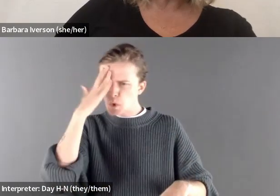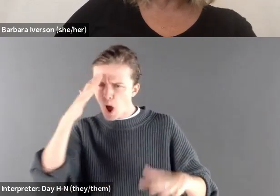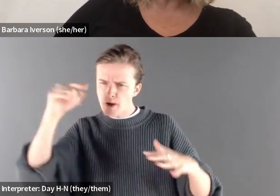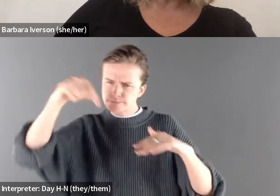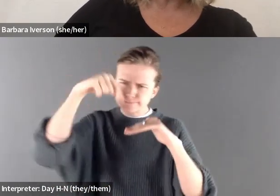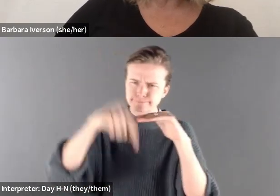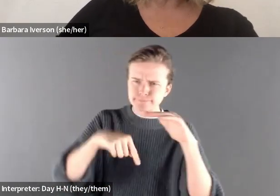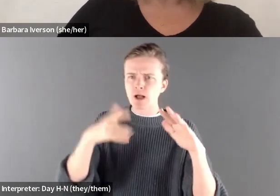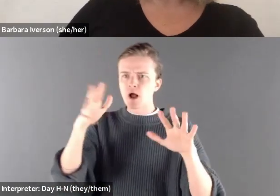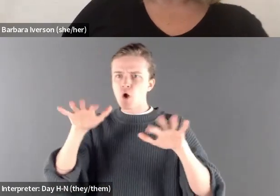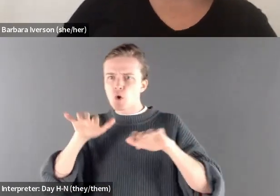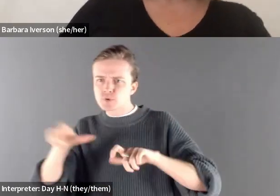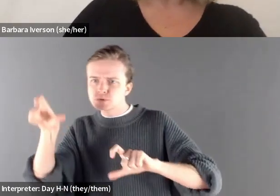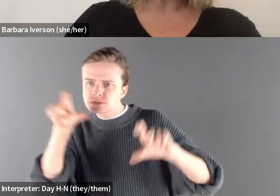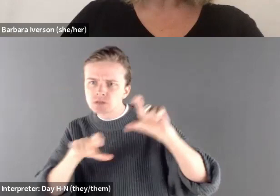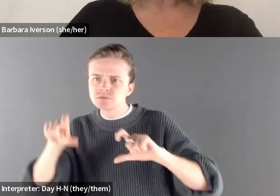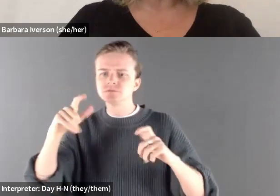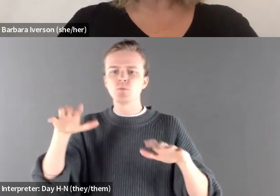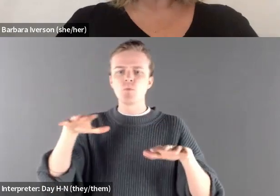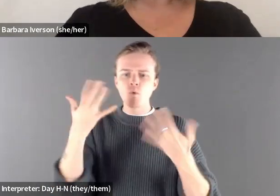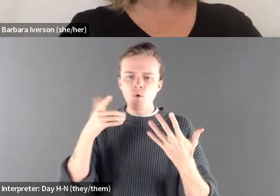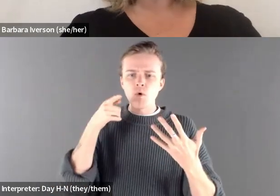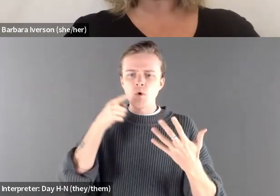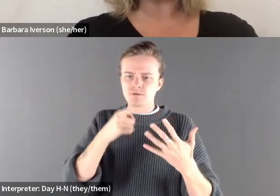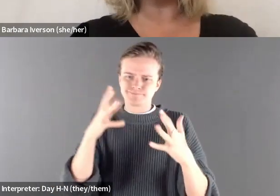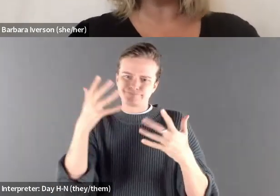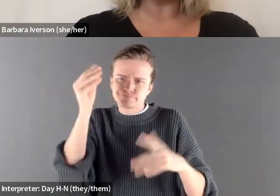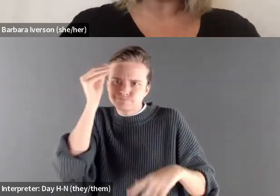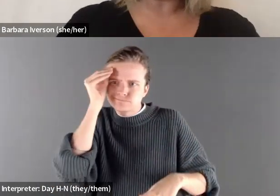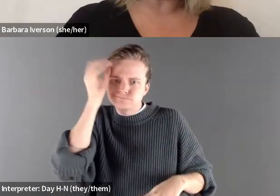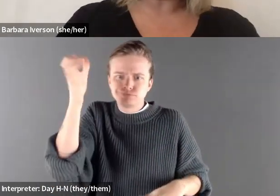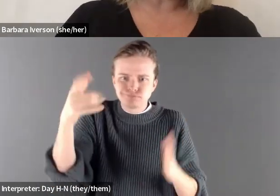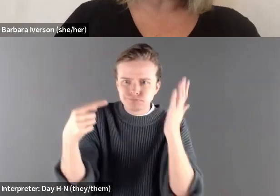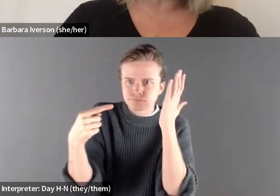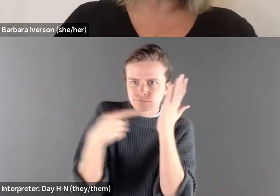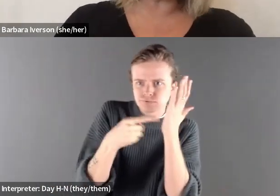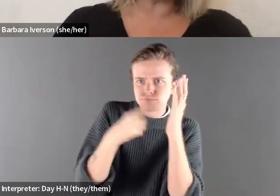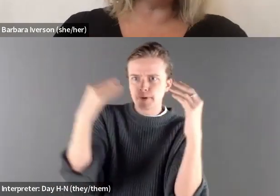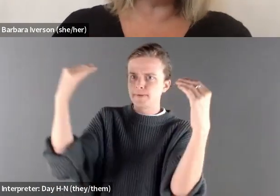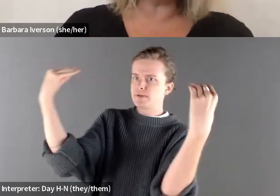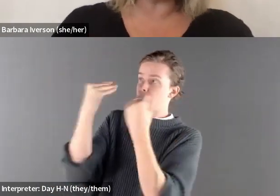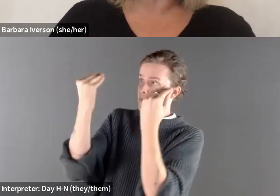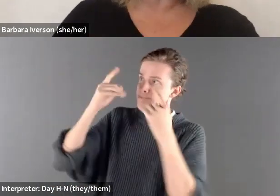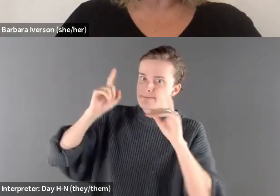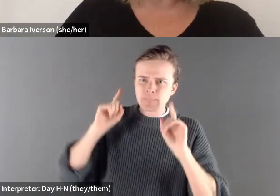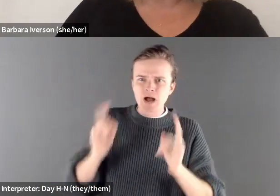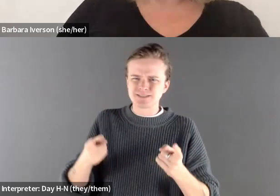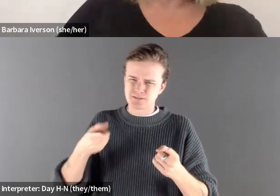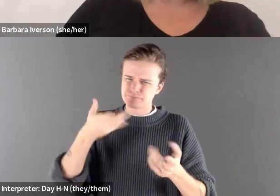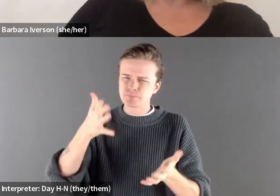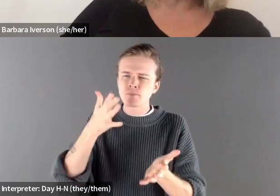this big gap between civil society and, the general public, and then those who are experts in the field of